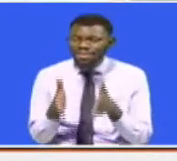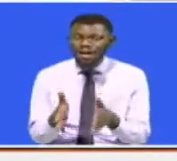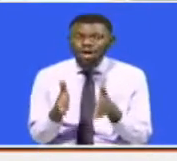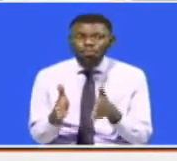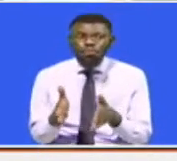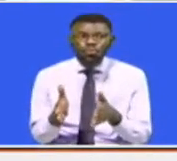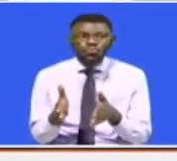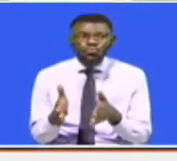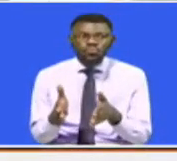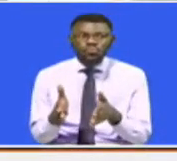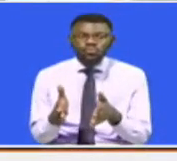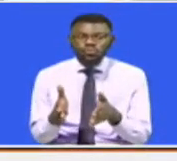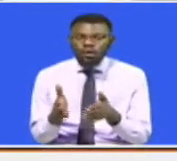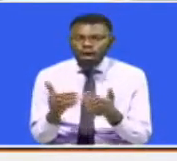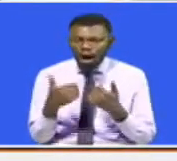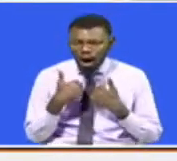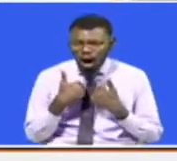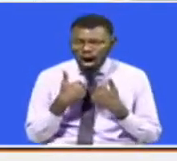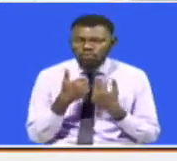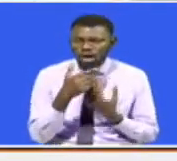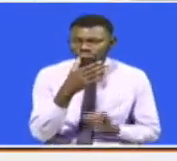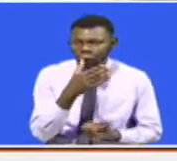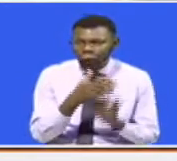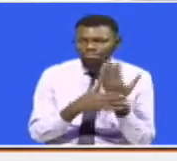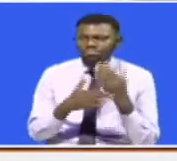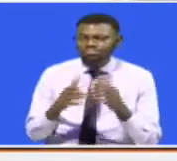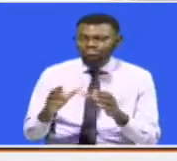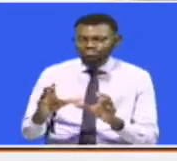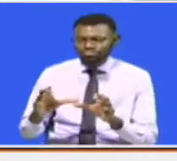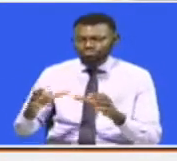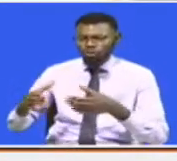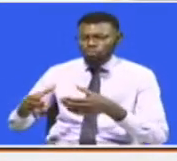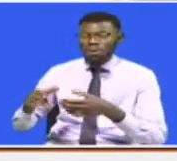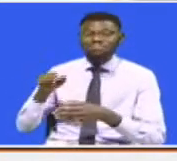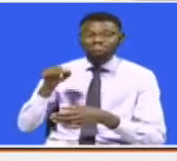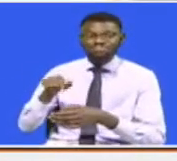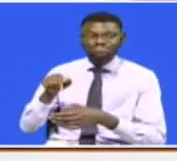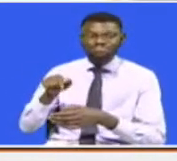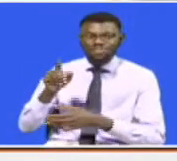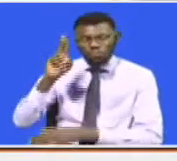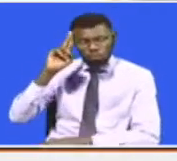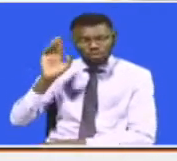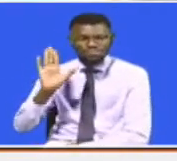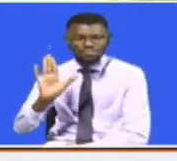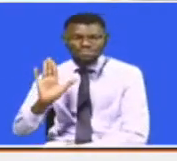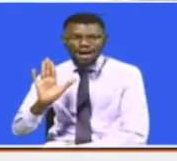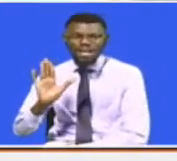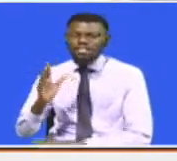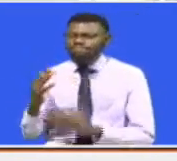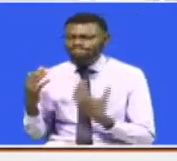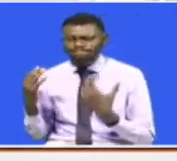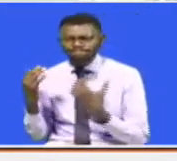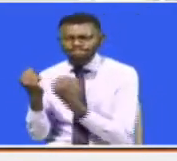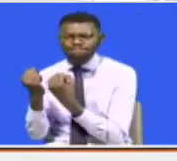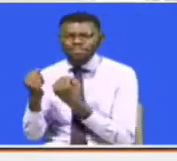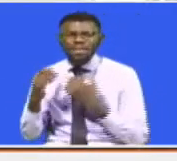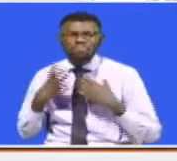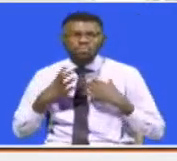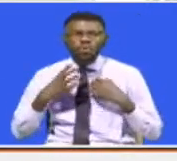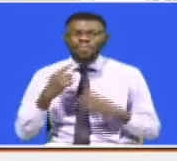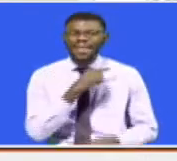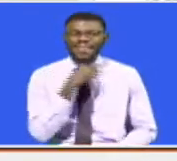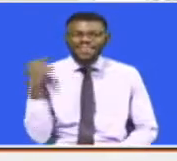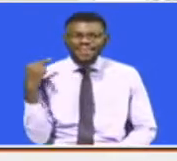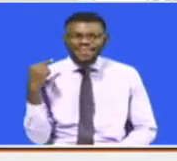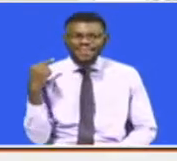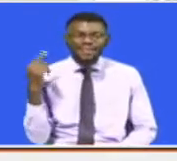been a reconstitution of a police killer squad that has been targeting innocent Kenyans. Juzi tumekuwa na